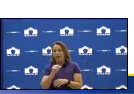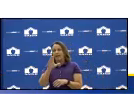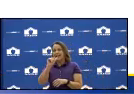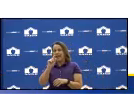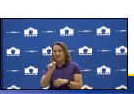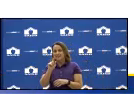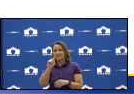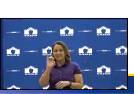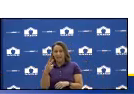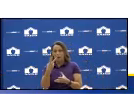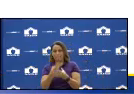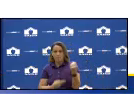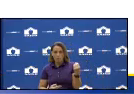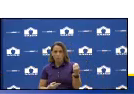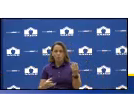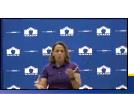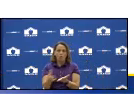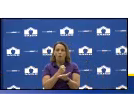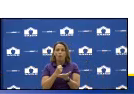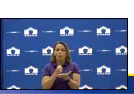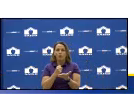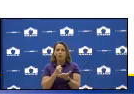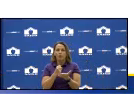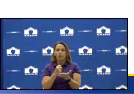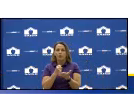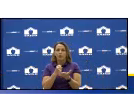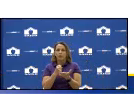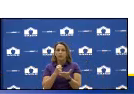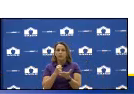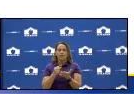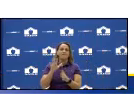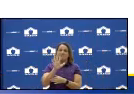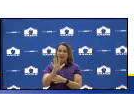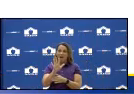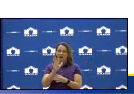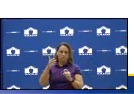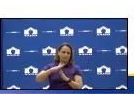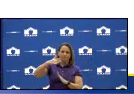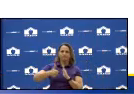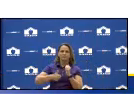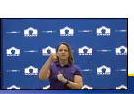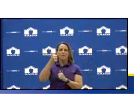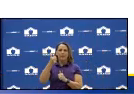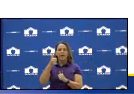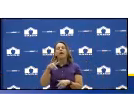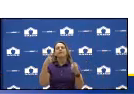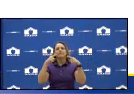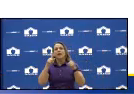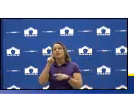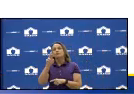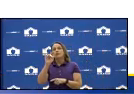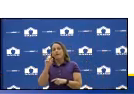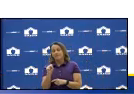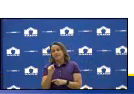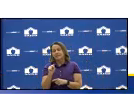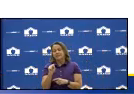Tech both earned 5 distinctions. And finally, Travis Early